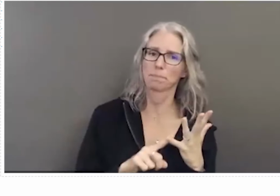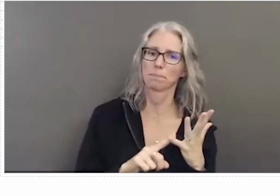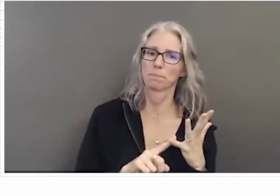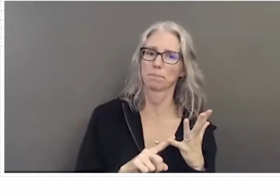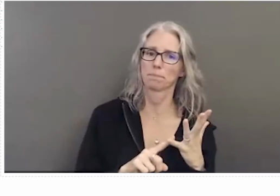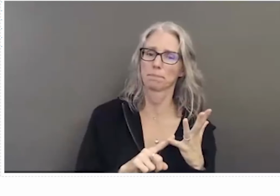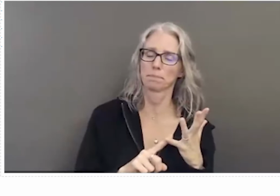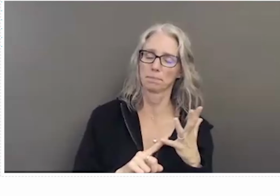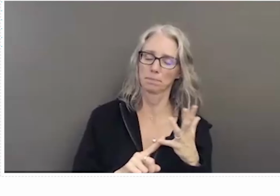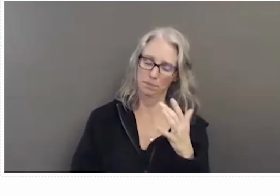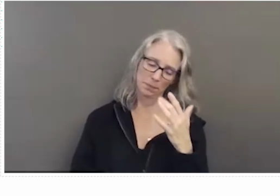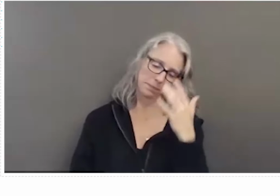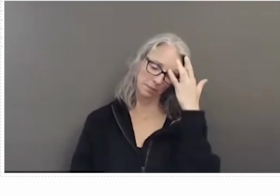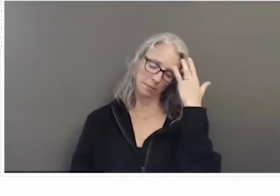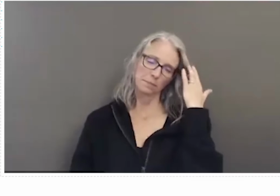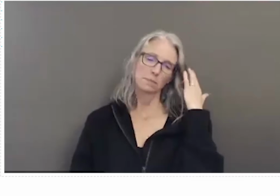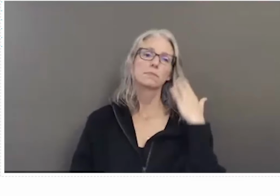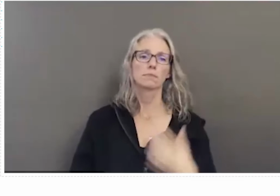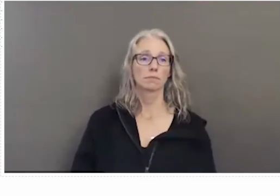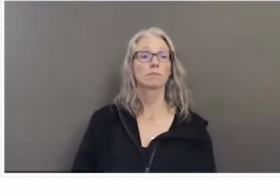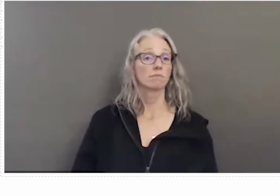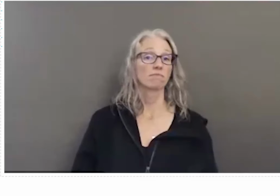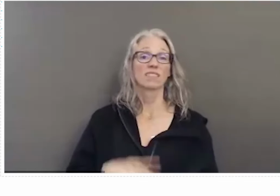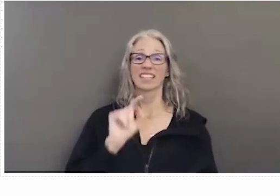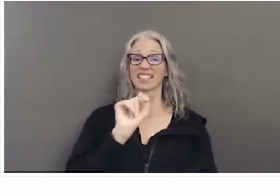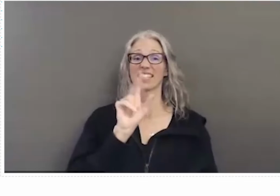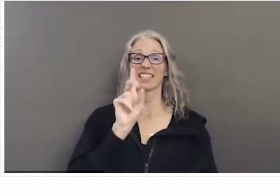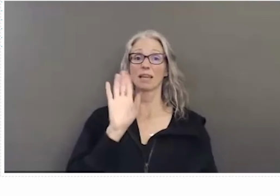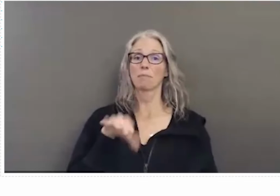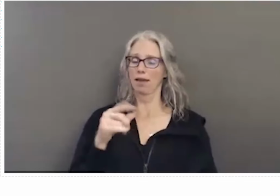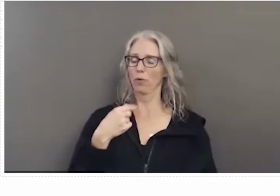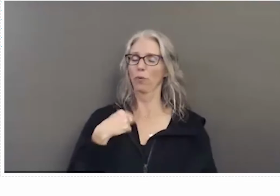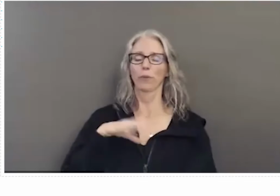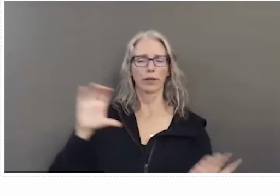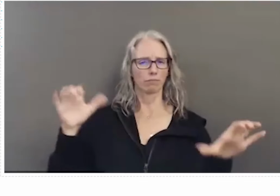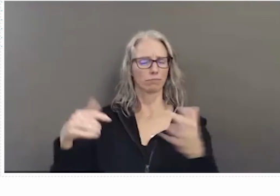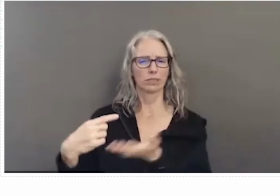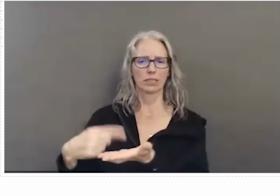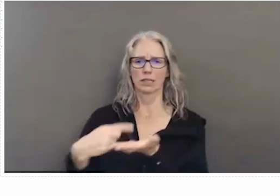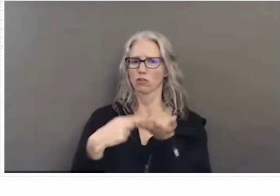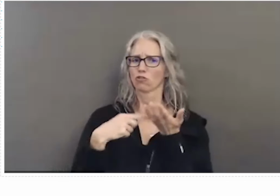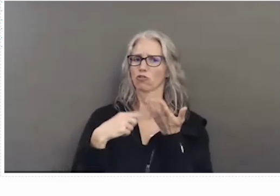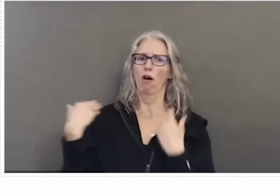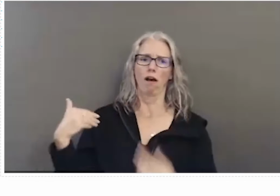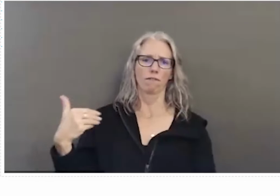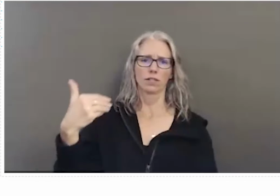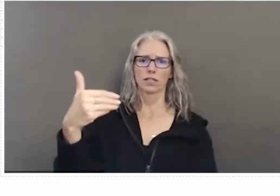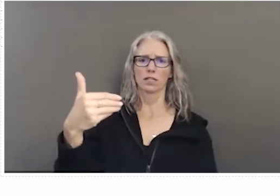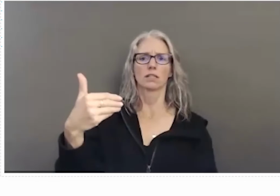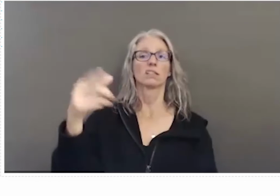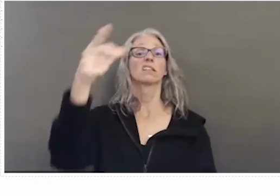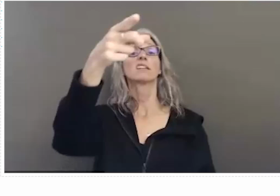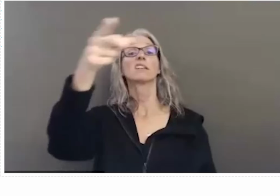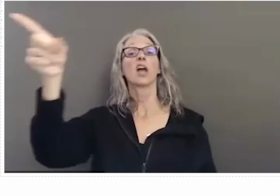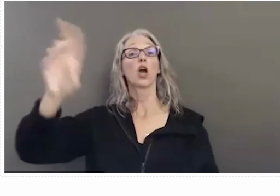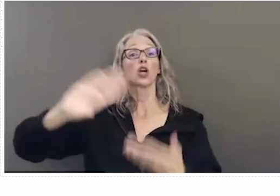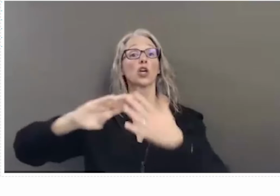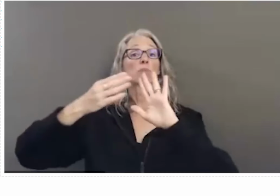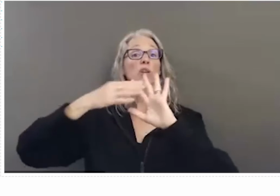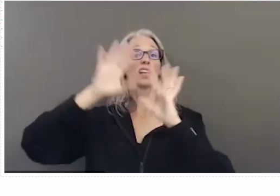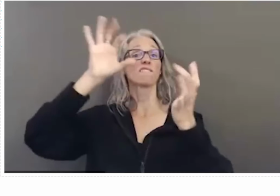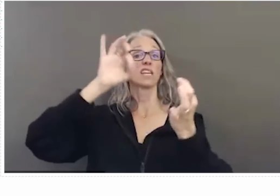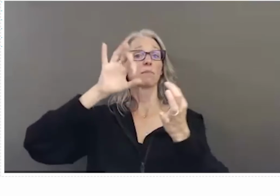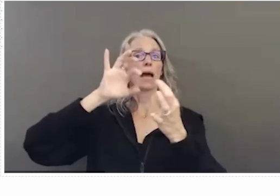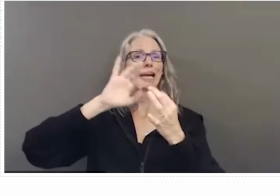heard. You know, like we have these discussions at the bank quite regularly about how to address the feedback that we're hearing from community. So it does